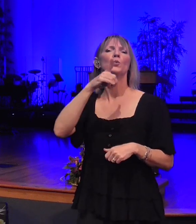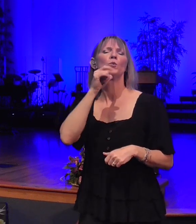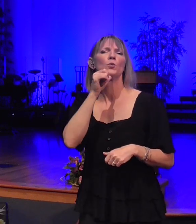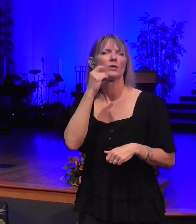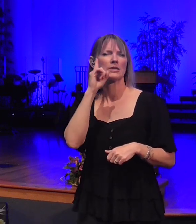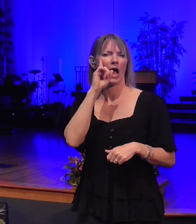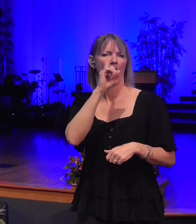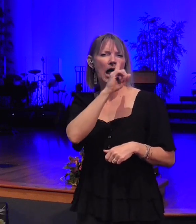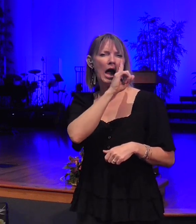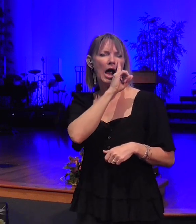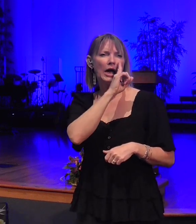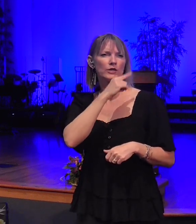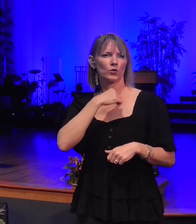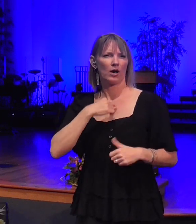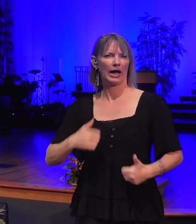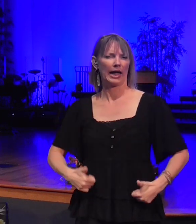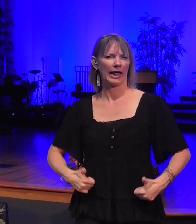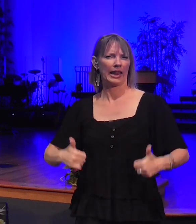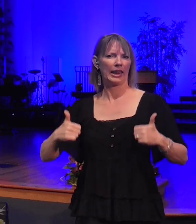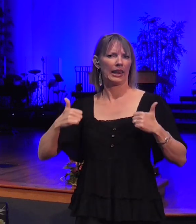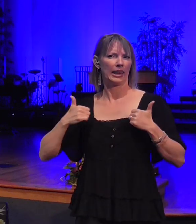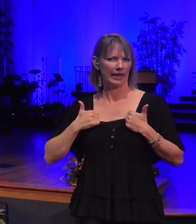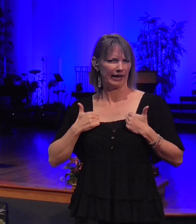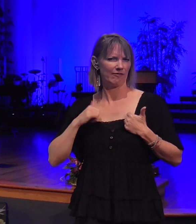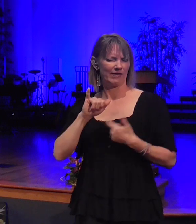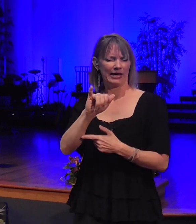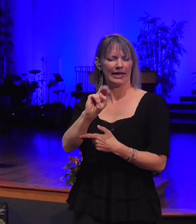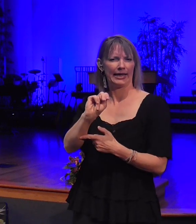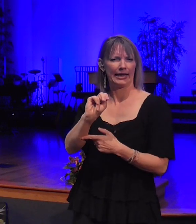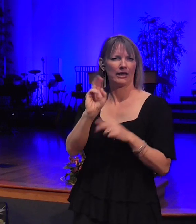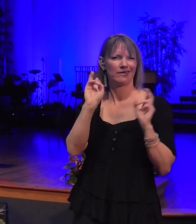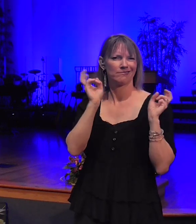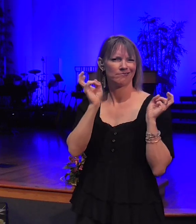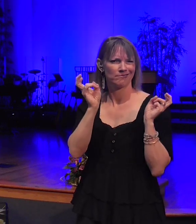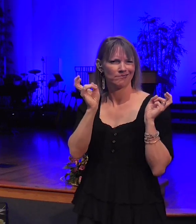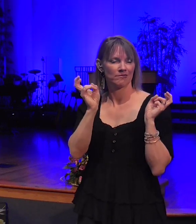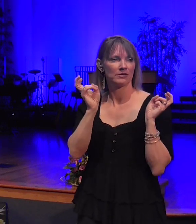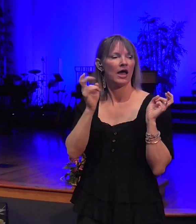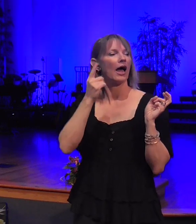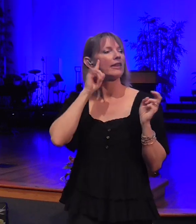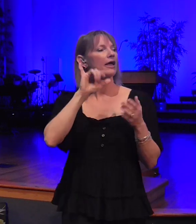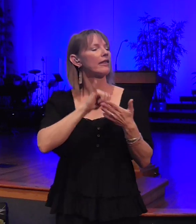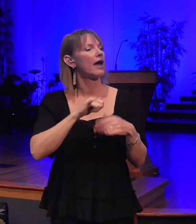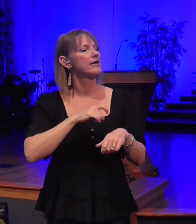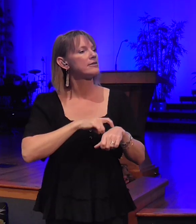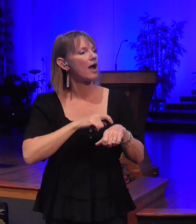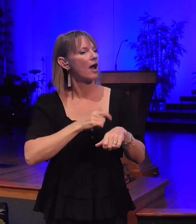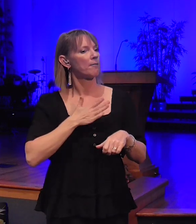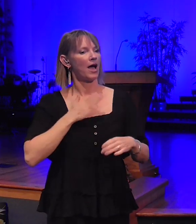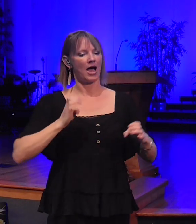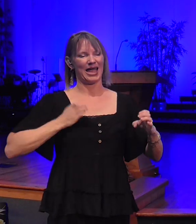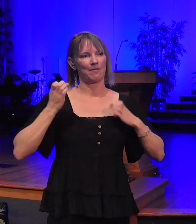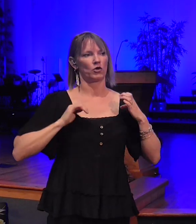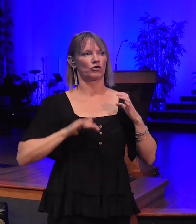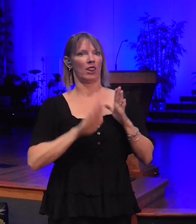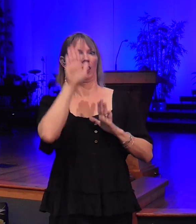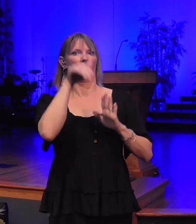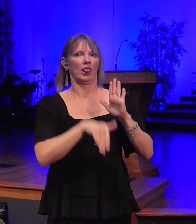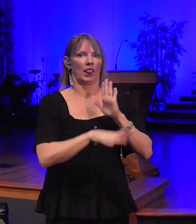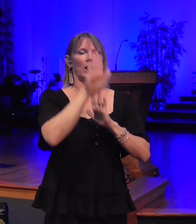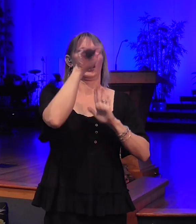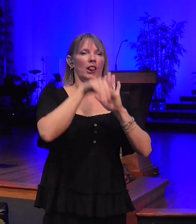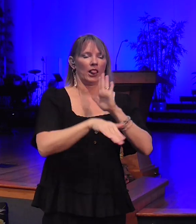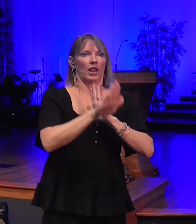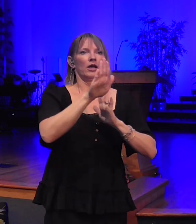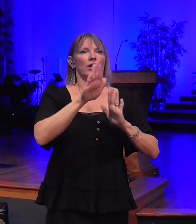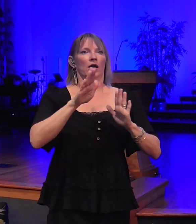in? Whose eyes do I live in? I think at the time my emotions were kind of up and down, and I